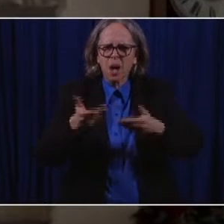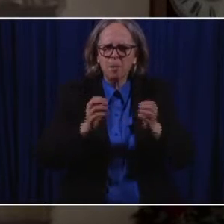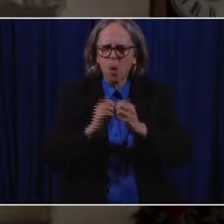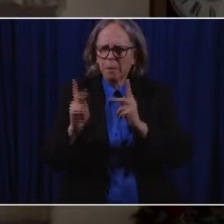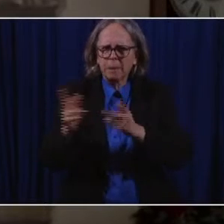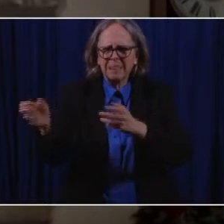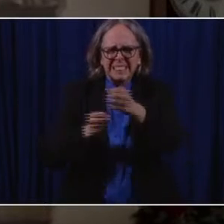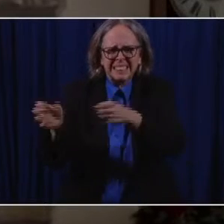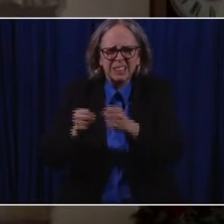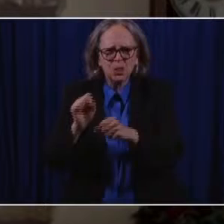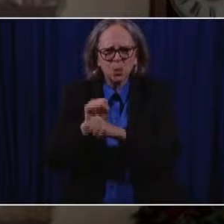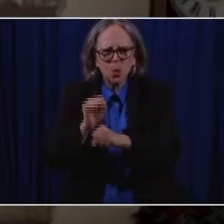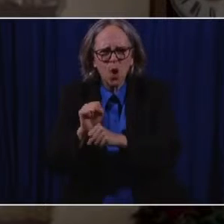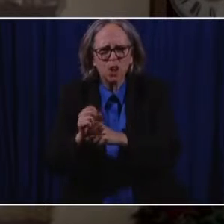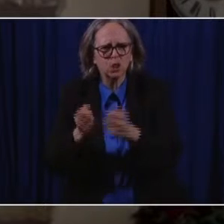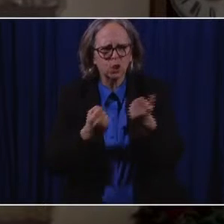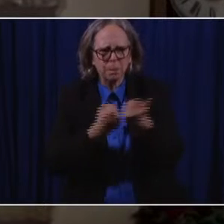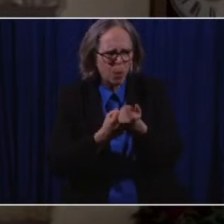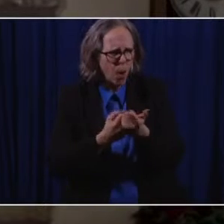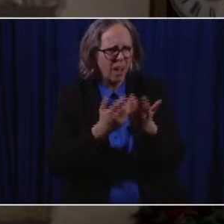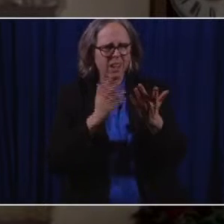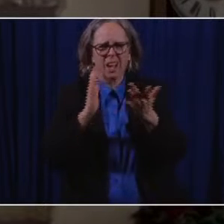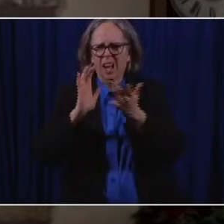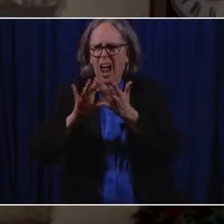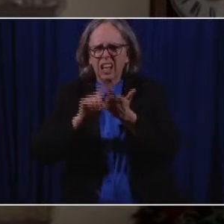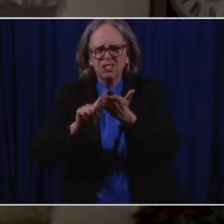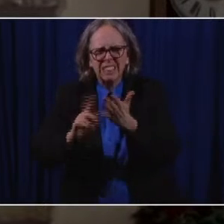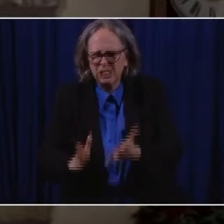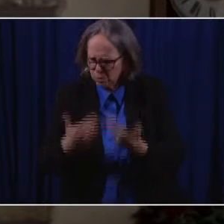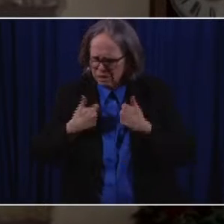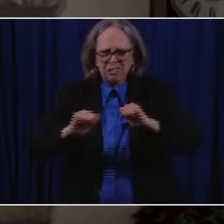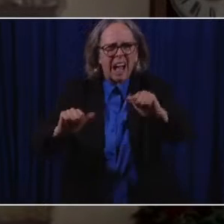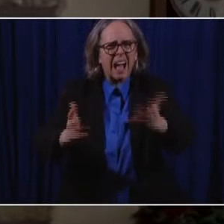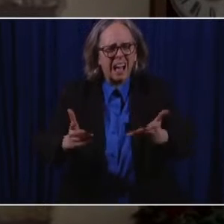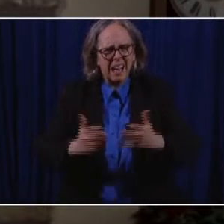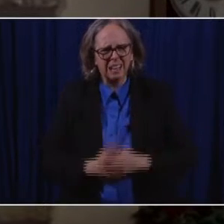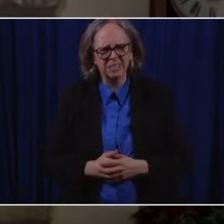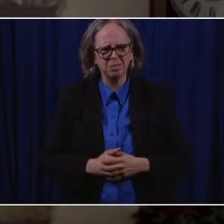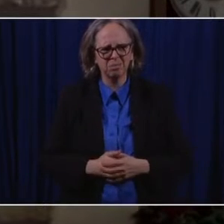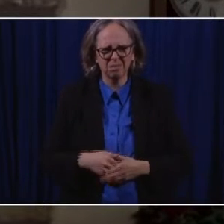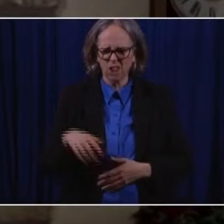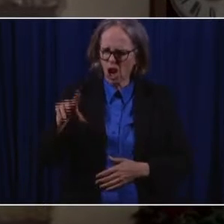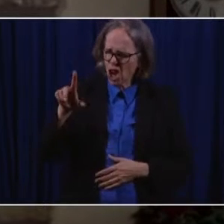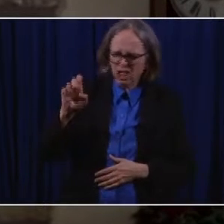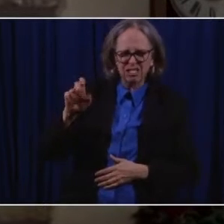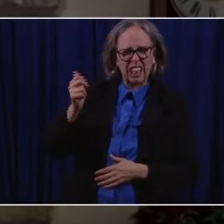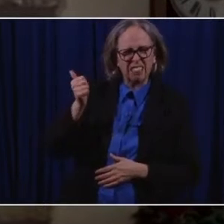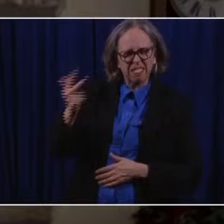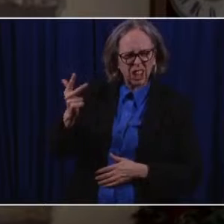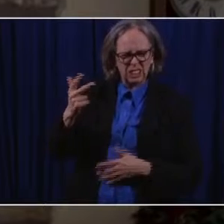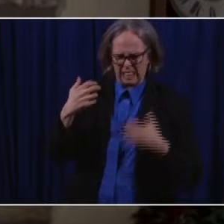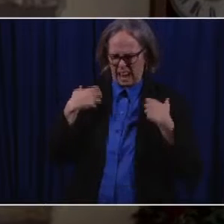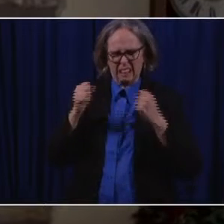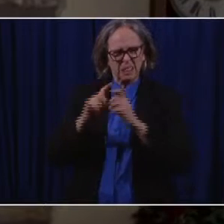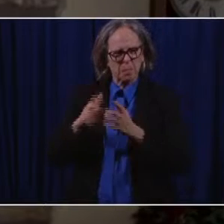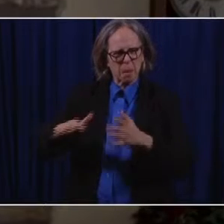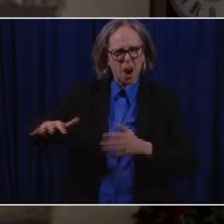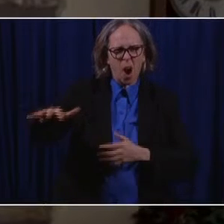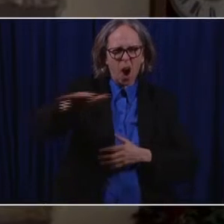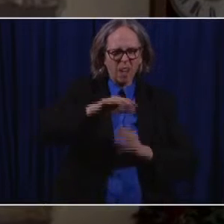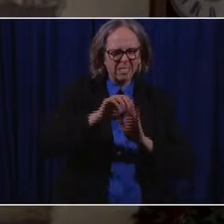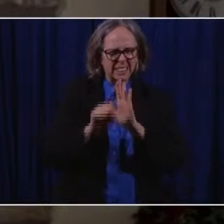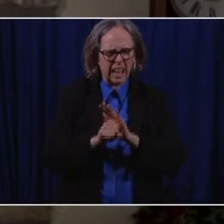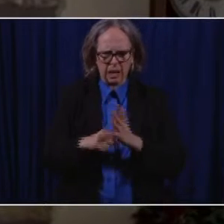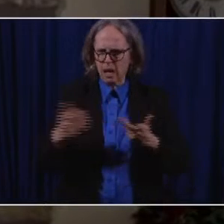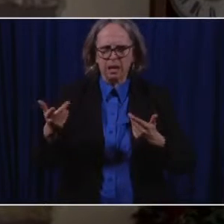tracing. What you're seeing out among the 113 health departments is they have dramatically increased the number over the last few months of people